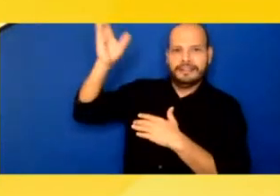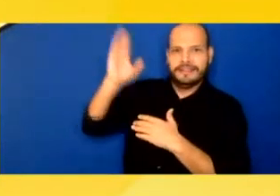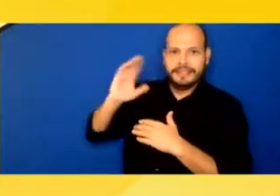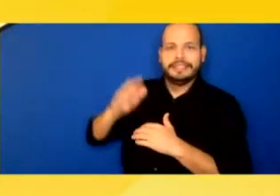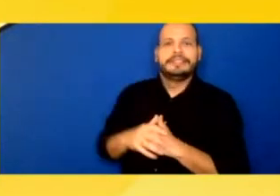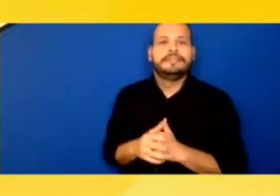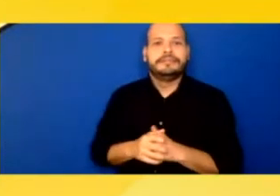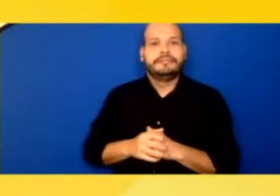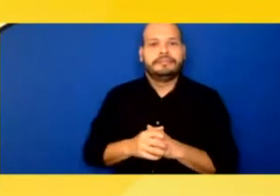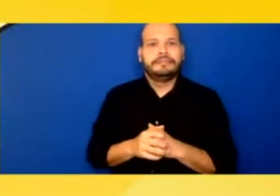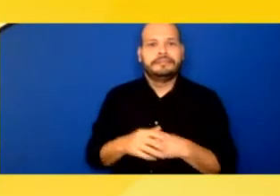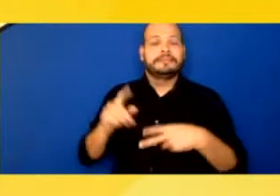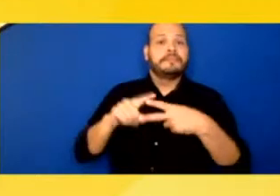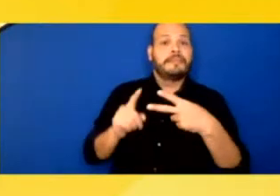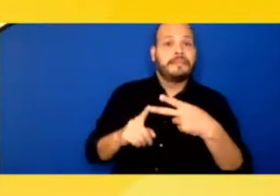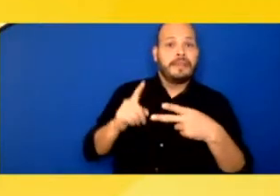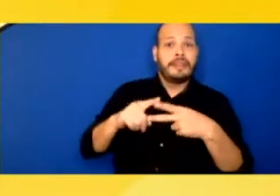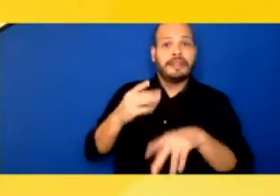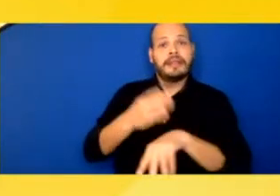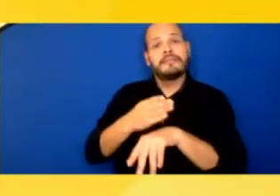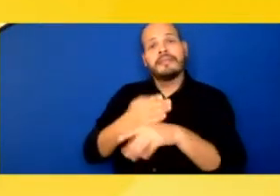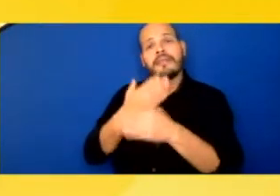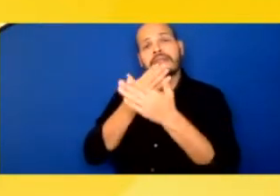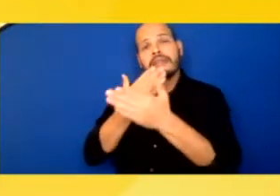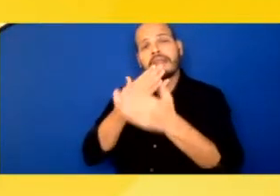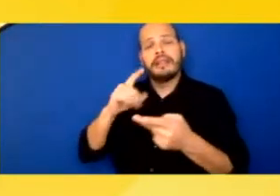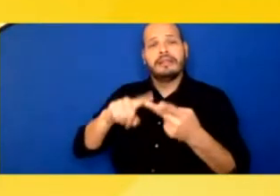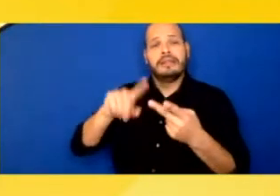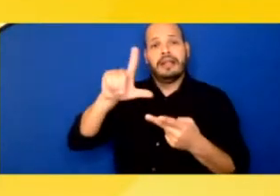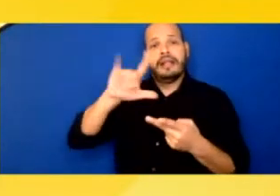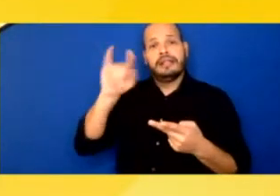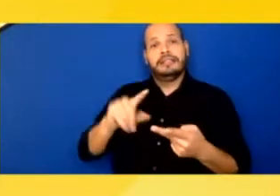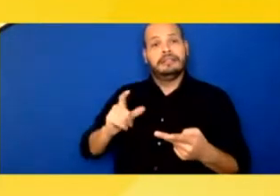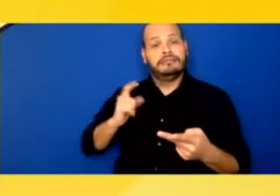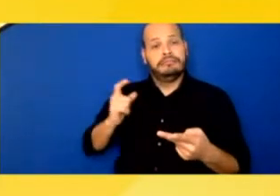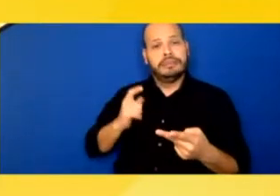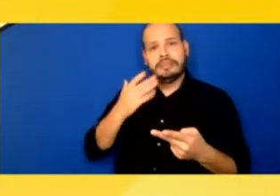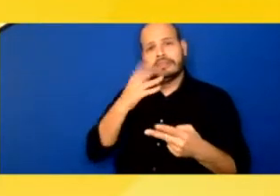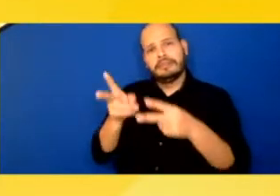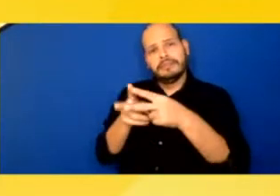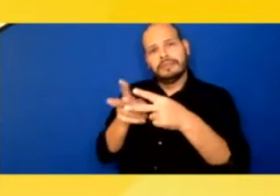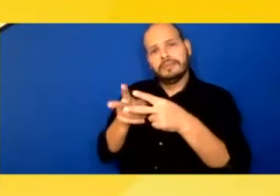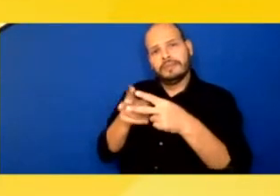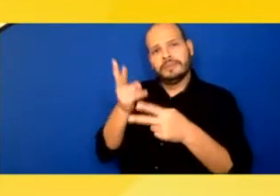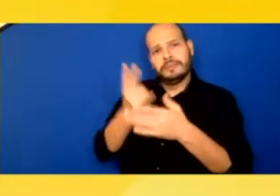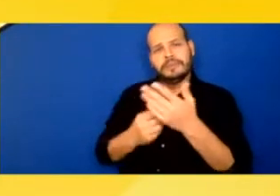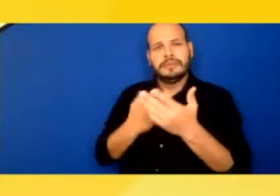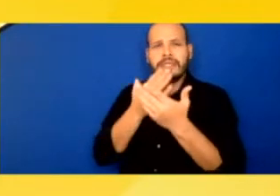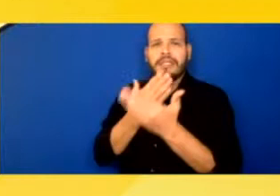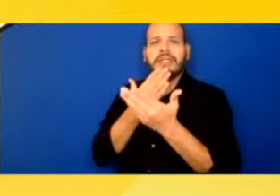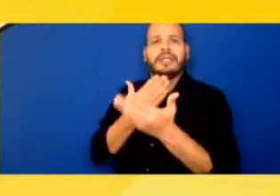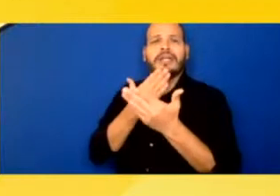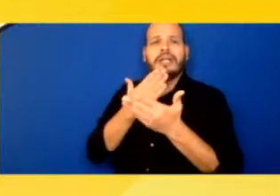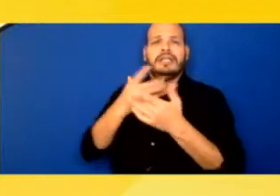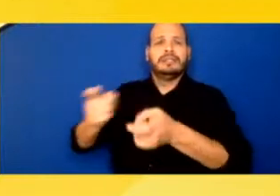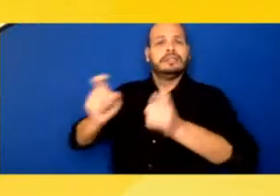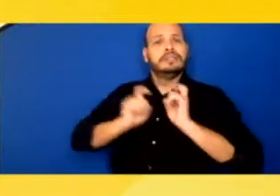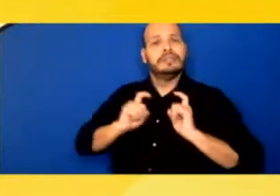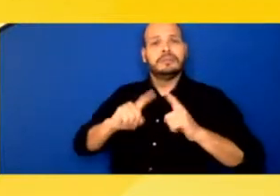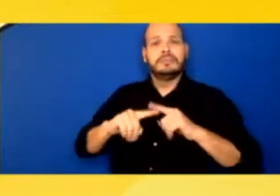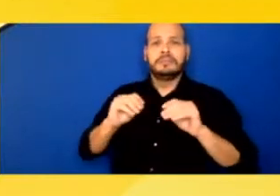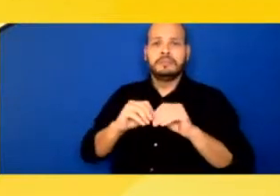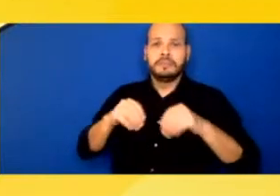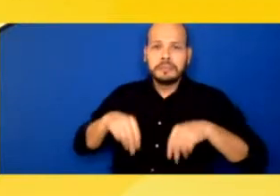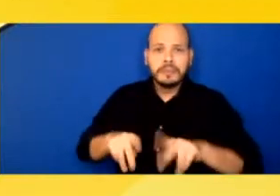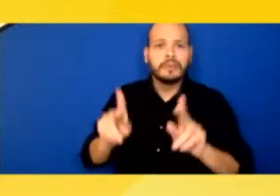for such a time as this. We need one another. Together we can do more. Together we